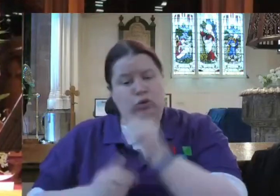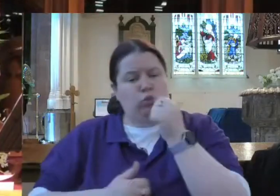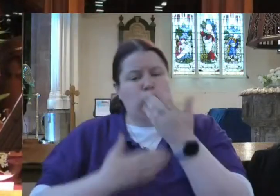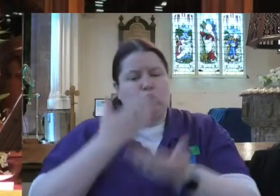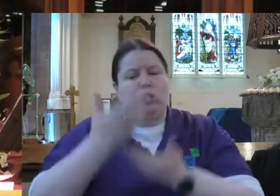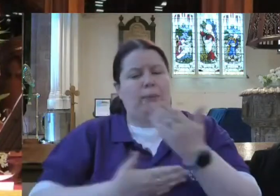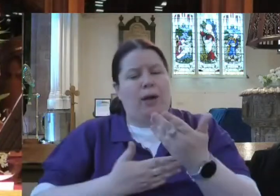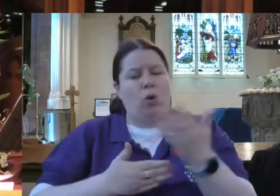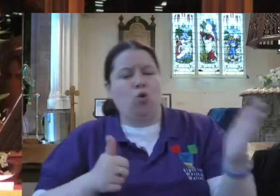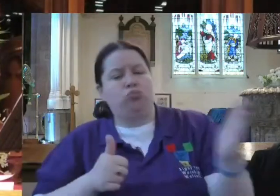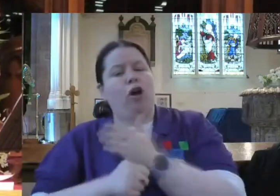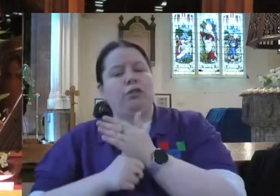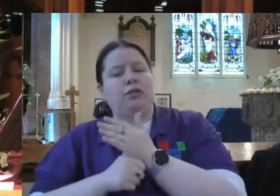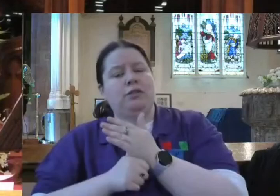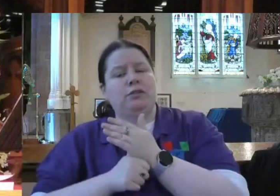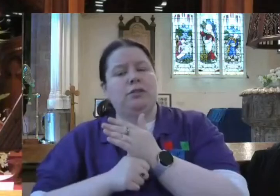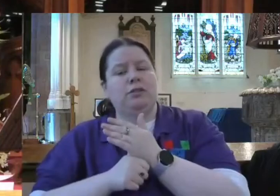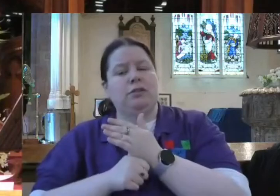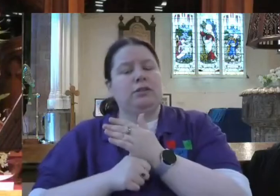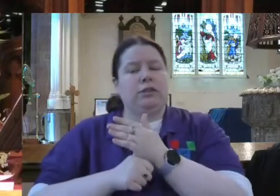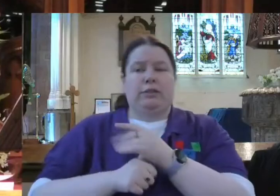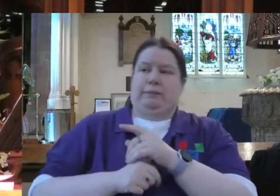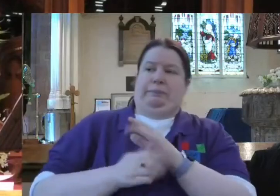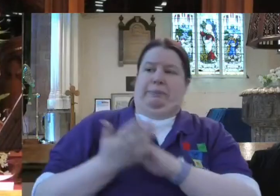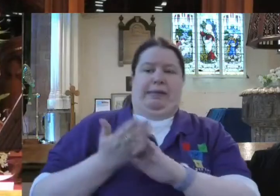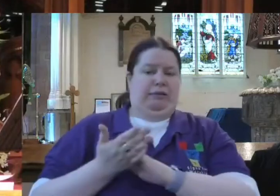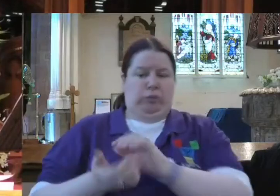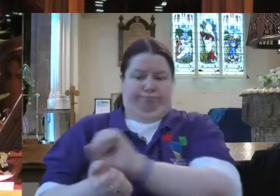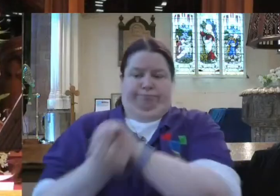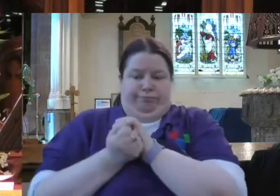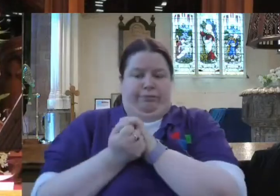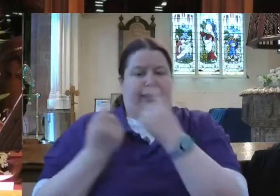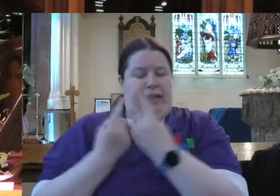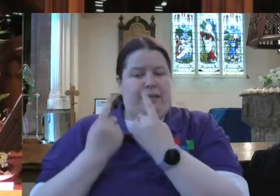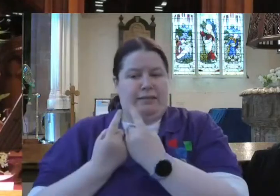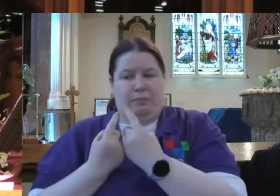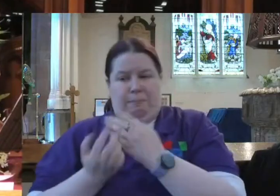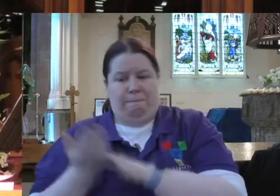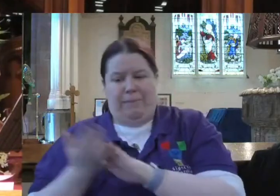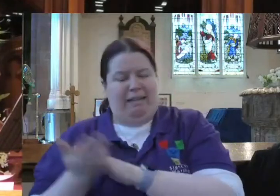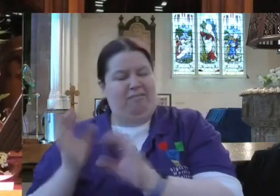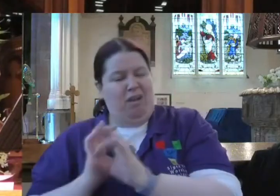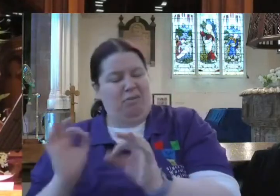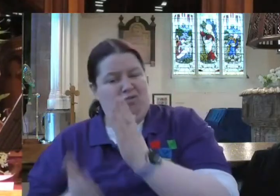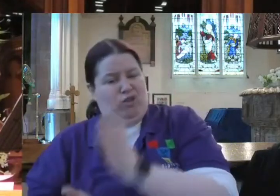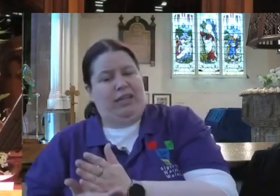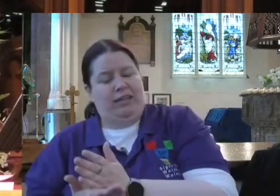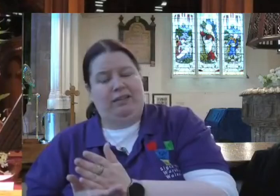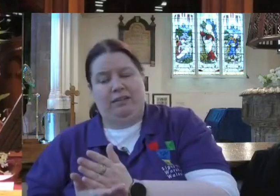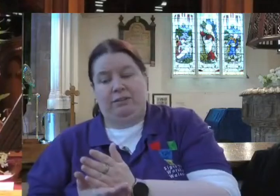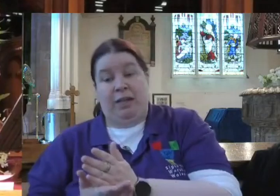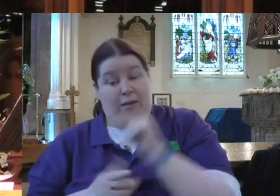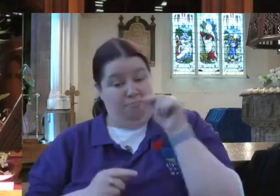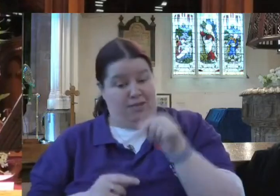priorities, not holding on to one's material possessions. And actually, that is a really challenging message for